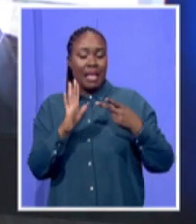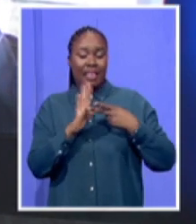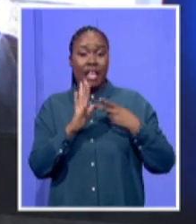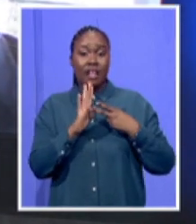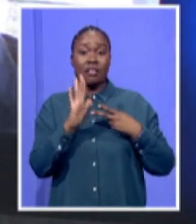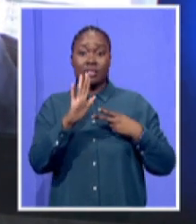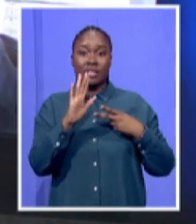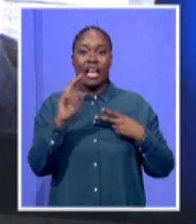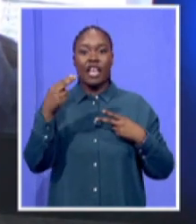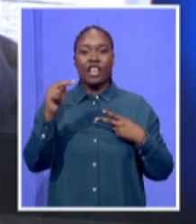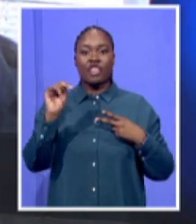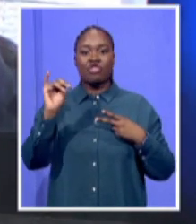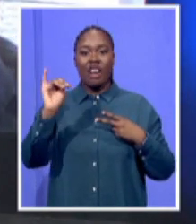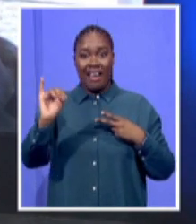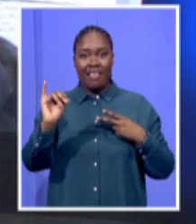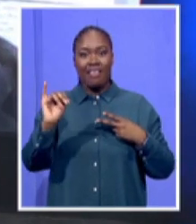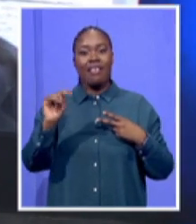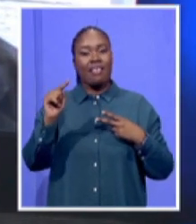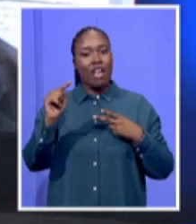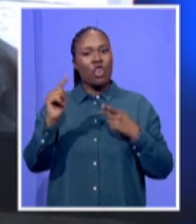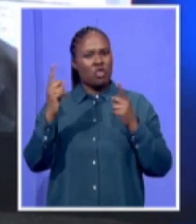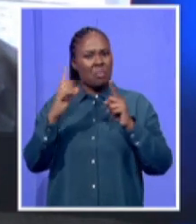the department. What's the latest there?